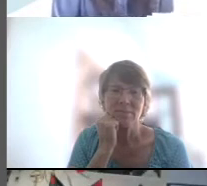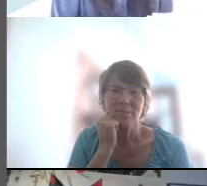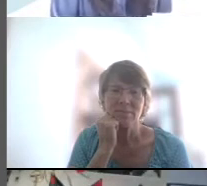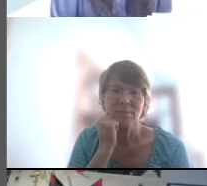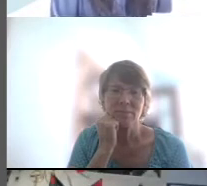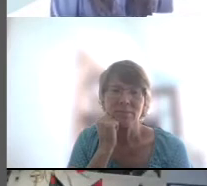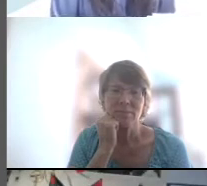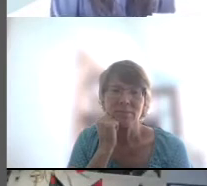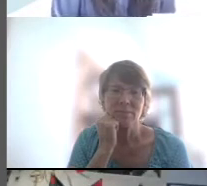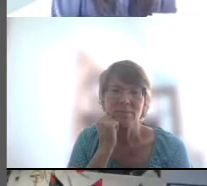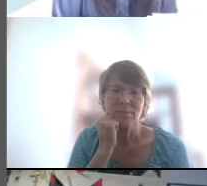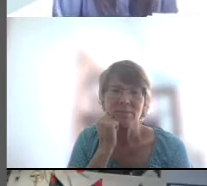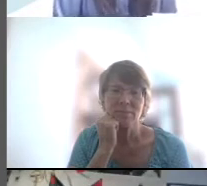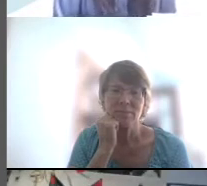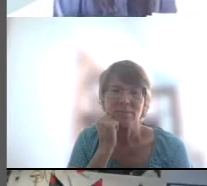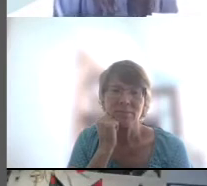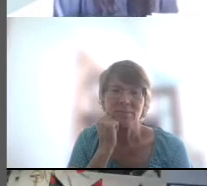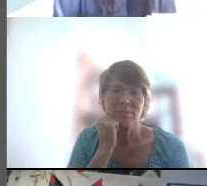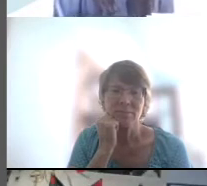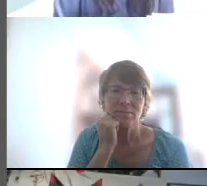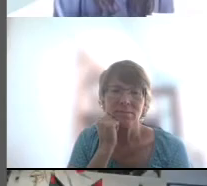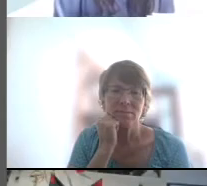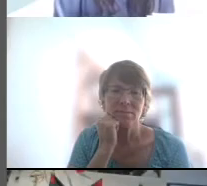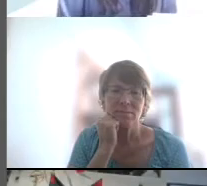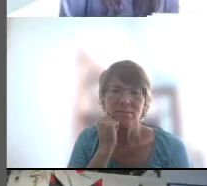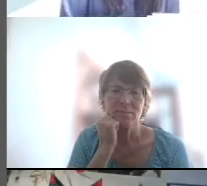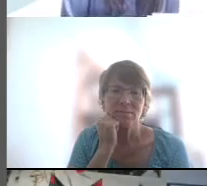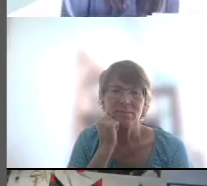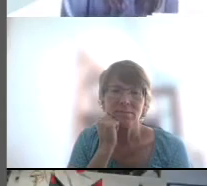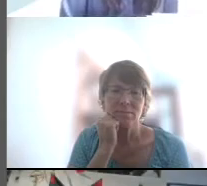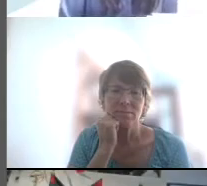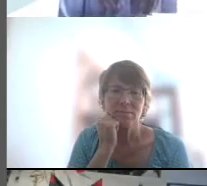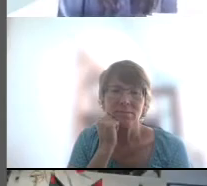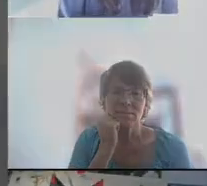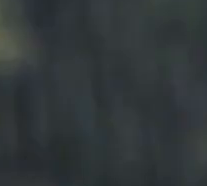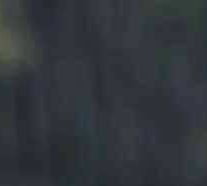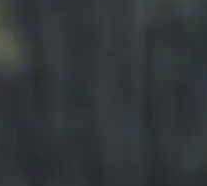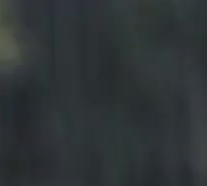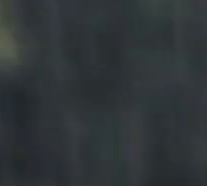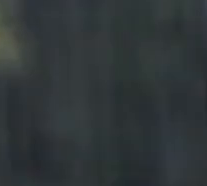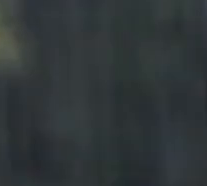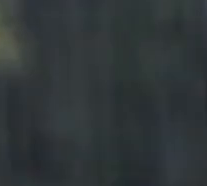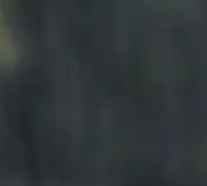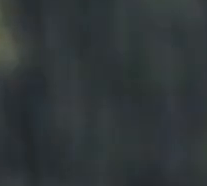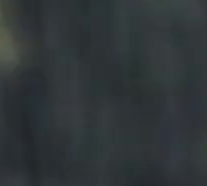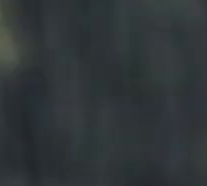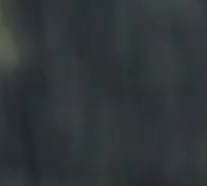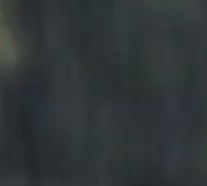caterpillars. I love the heat of the sun on my back. Thank you for rain puddles.